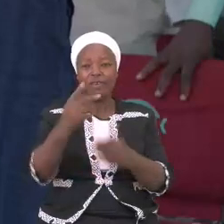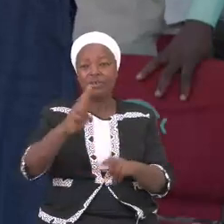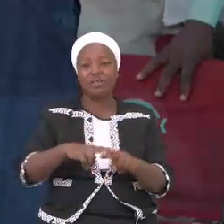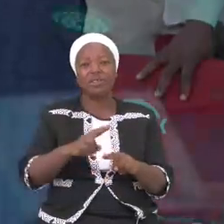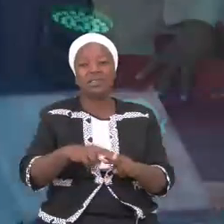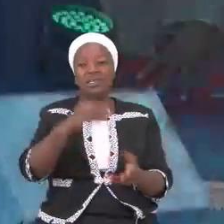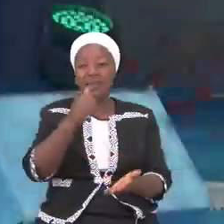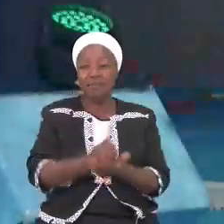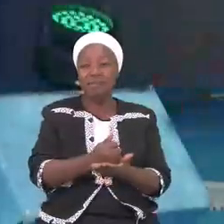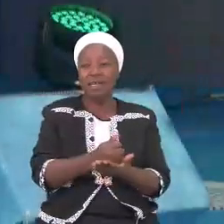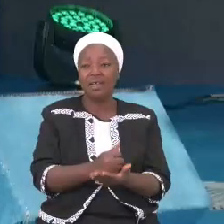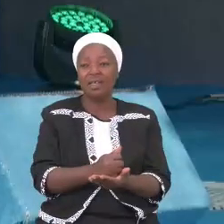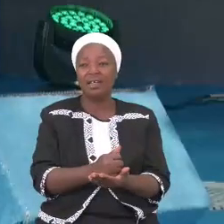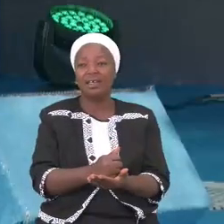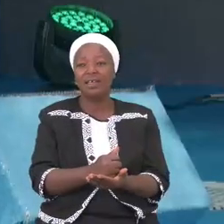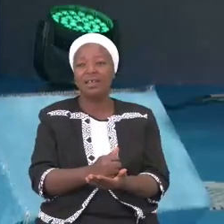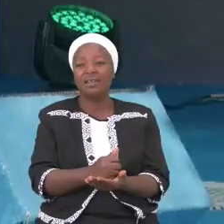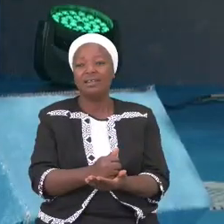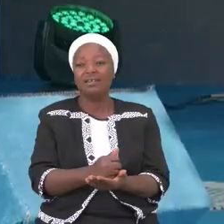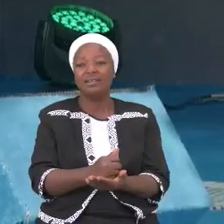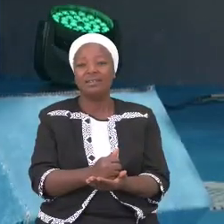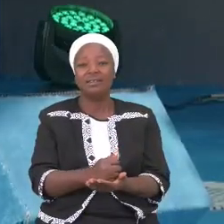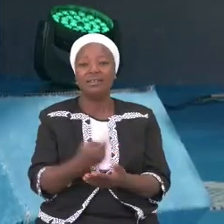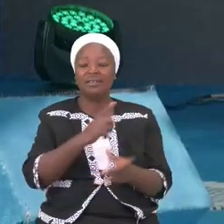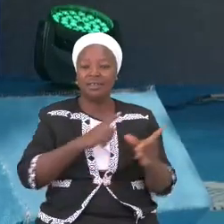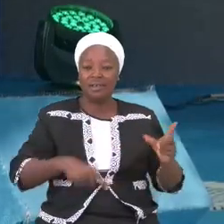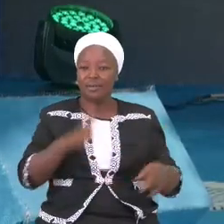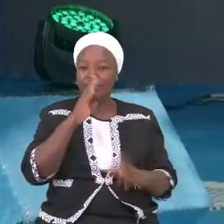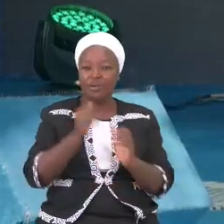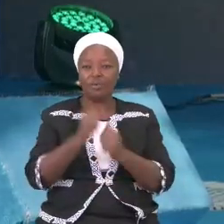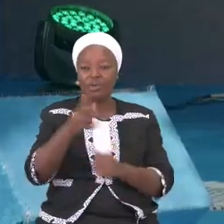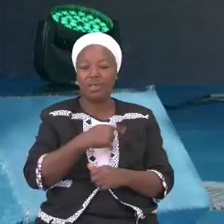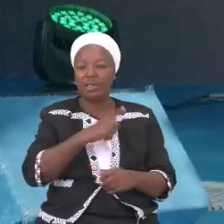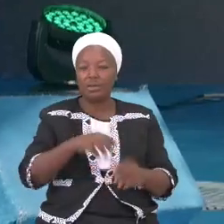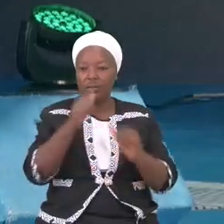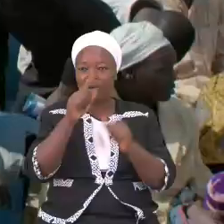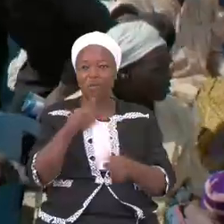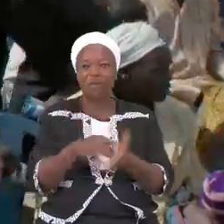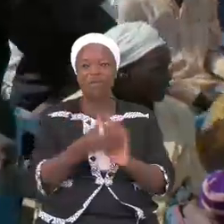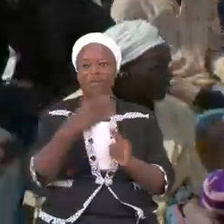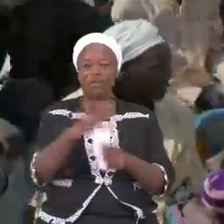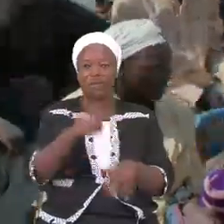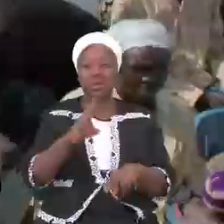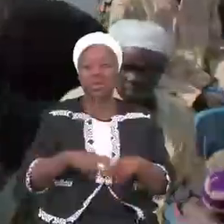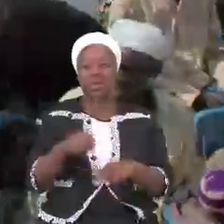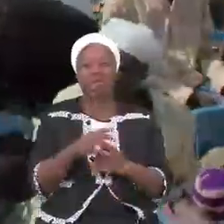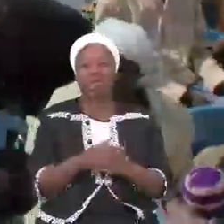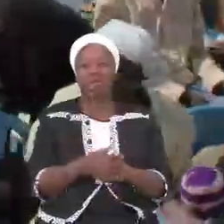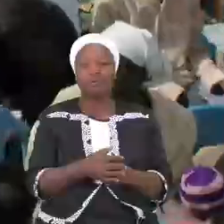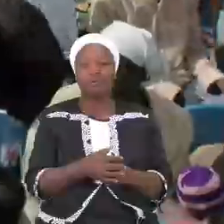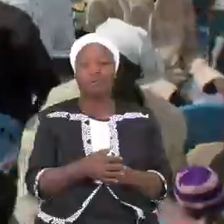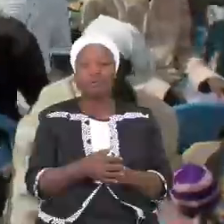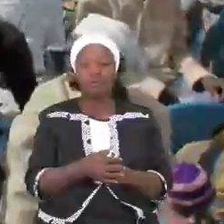Amen. The Lord be with you and the Lord bless you. You can sit down. You are here because of